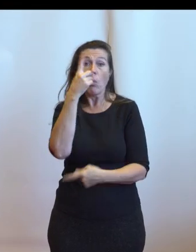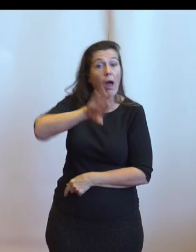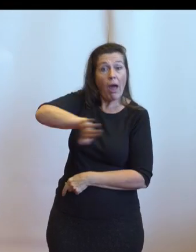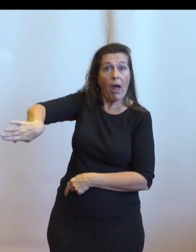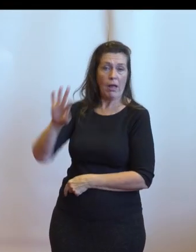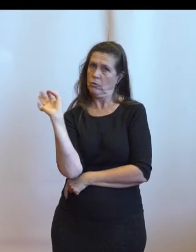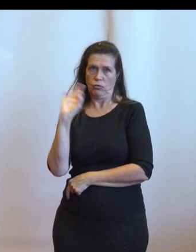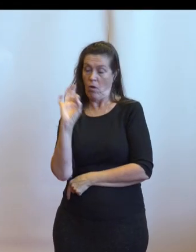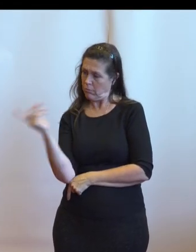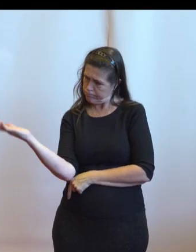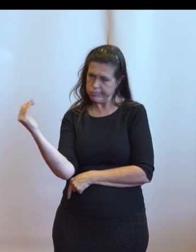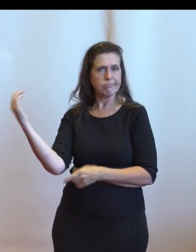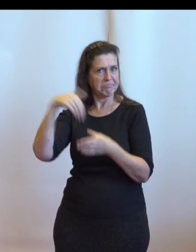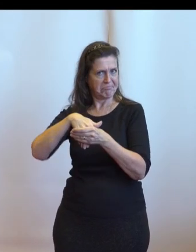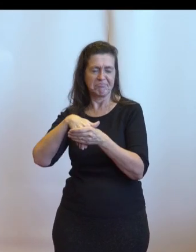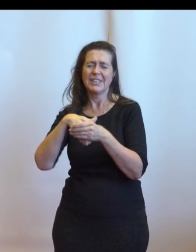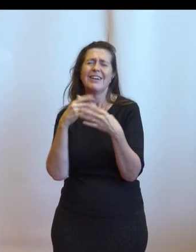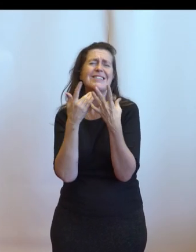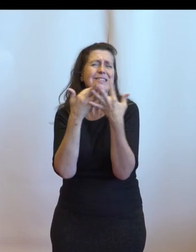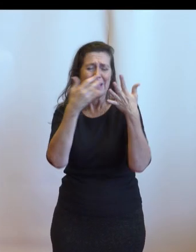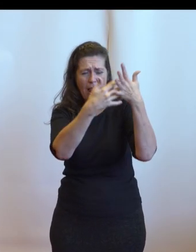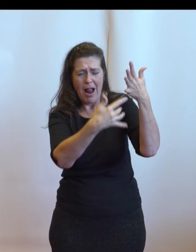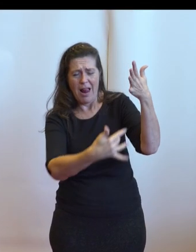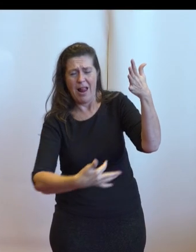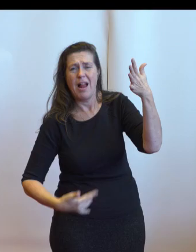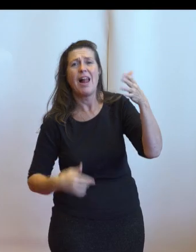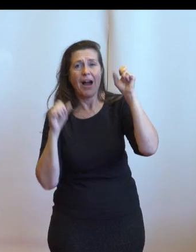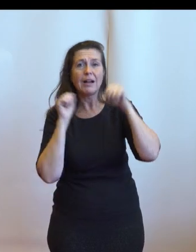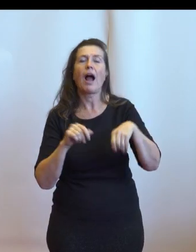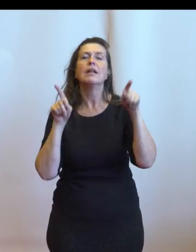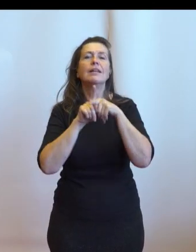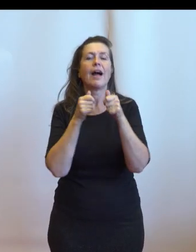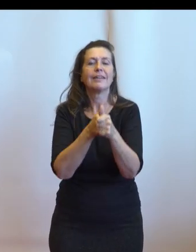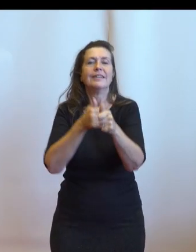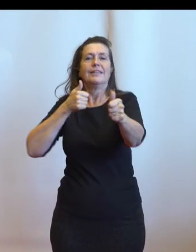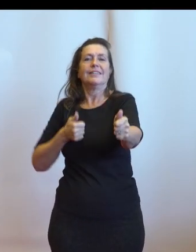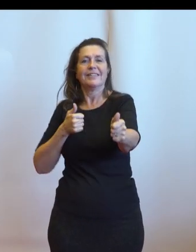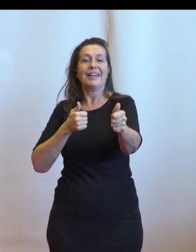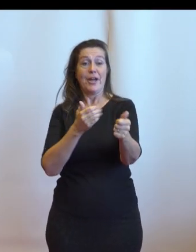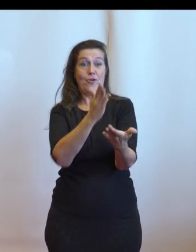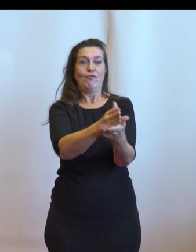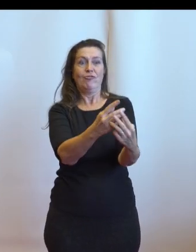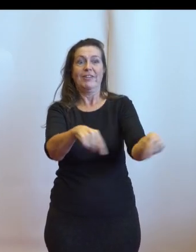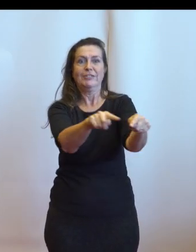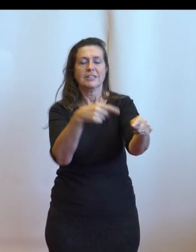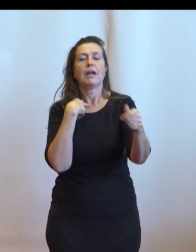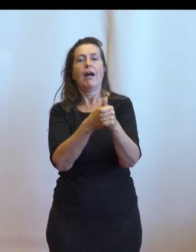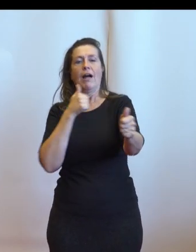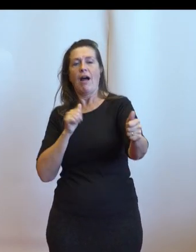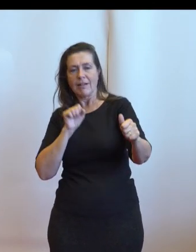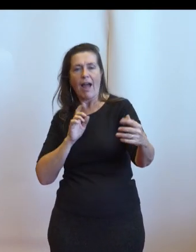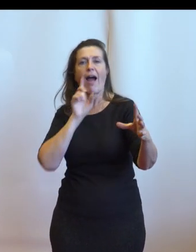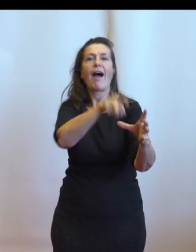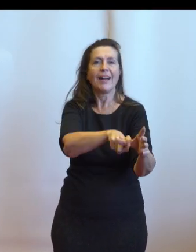So again, there are so many things we could do. I talked about the virtual reality, and we need to try, we need to test